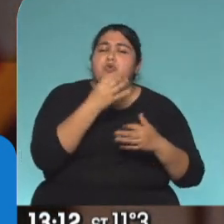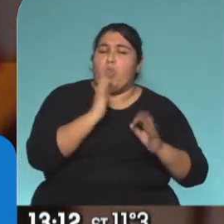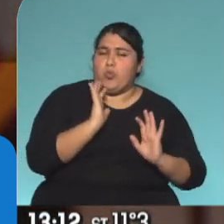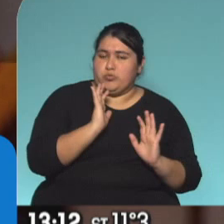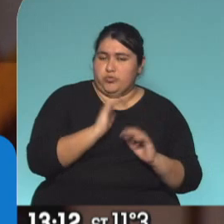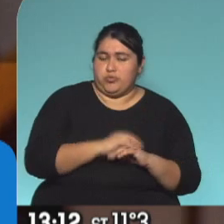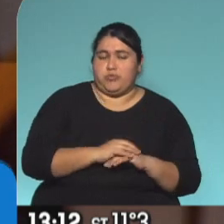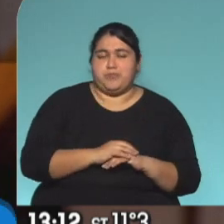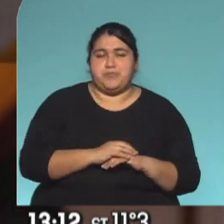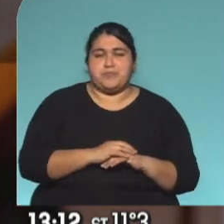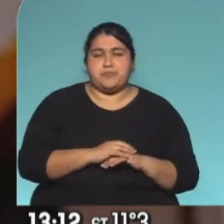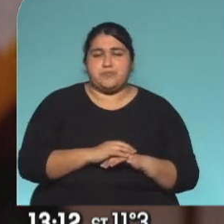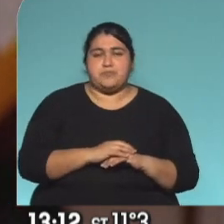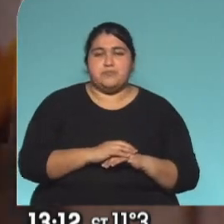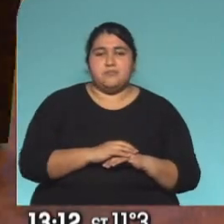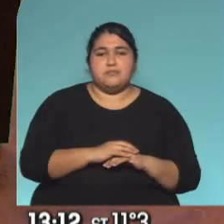of life.